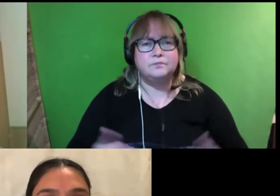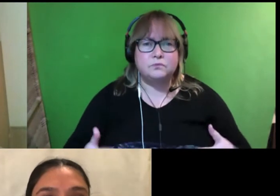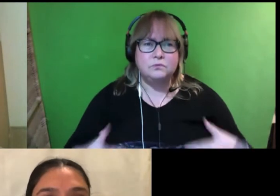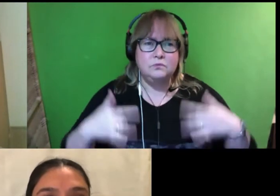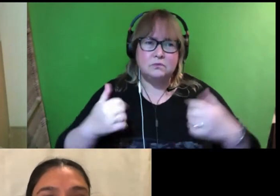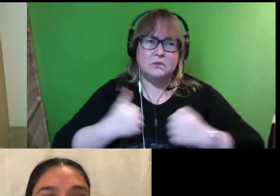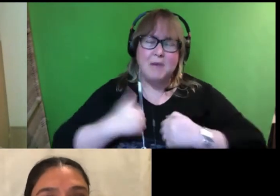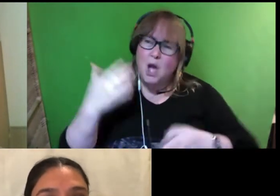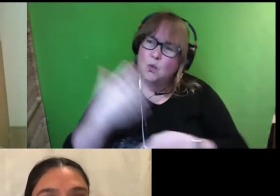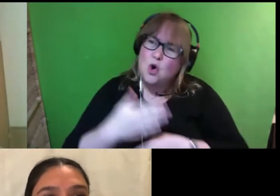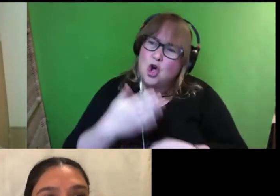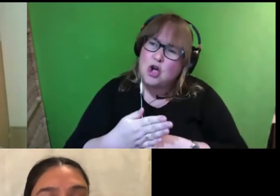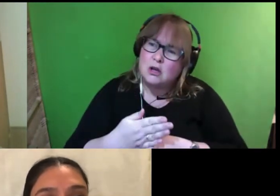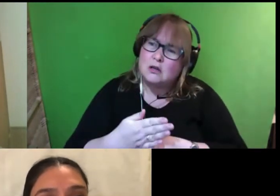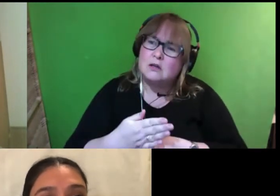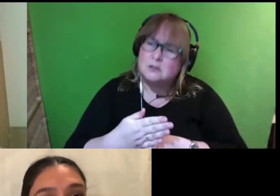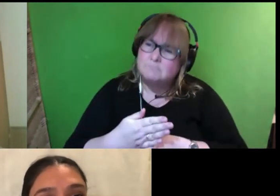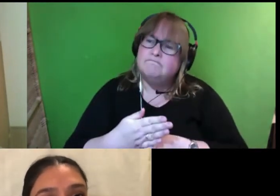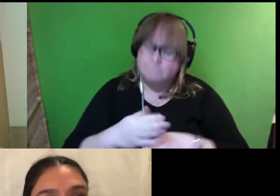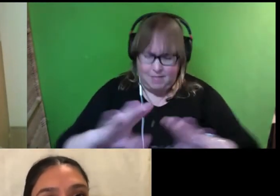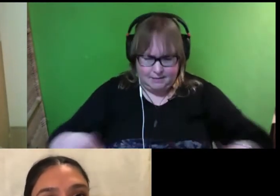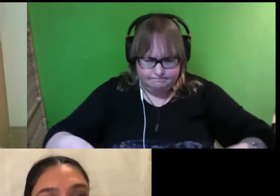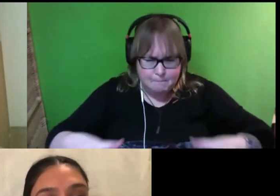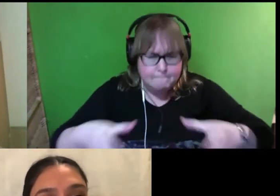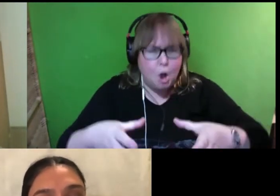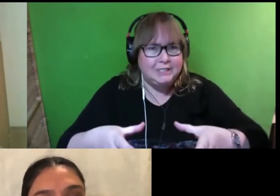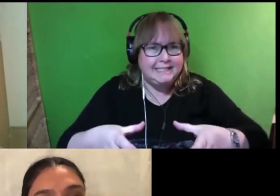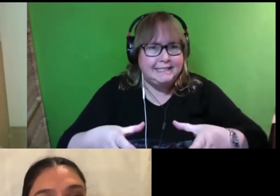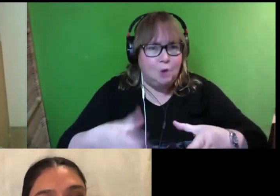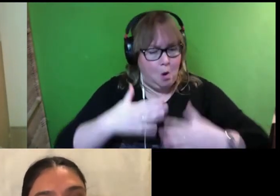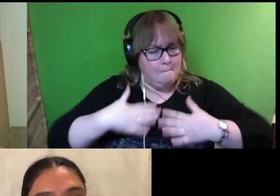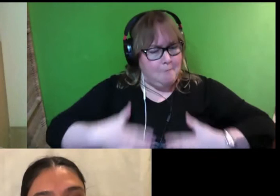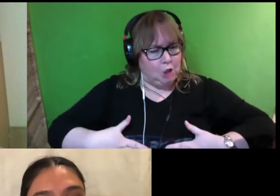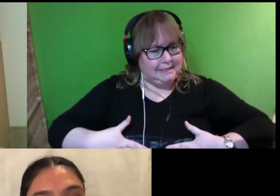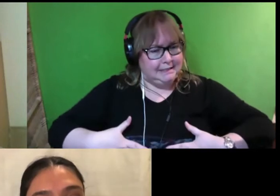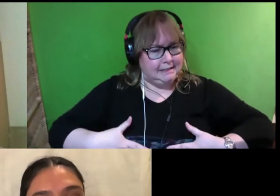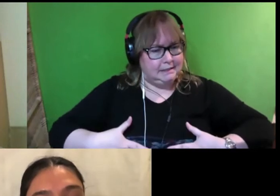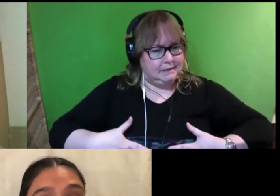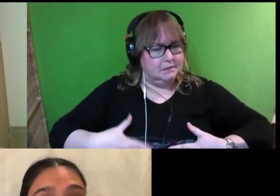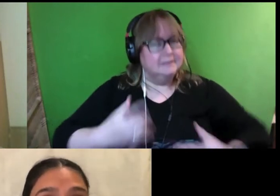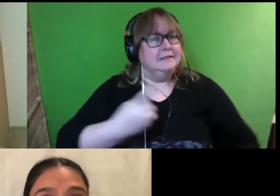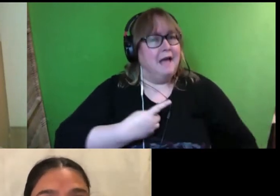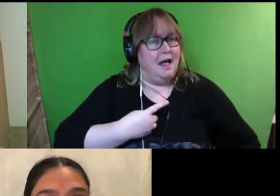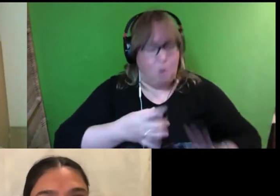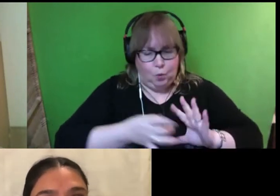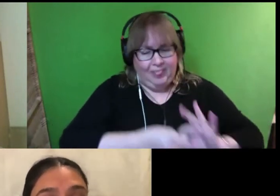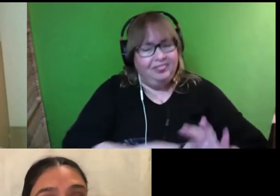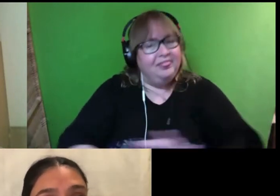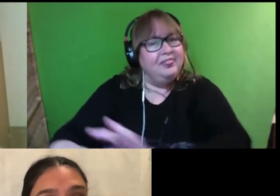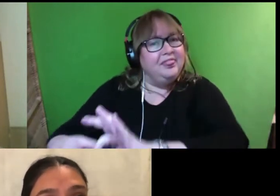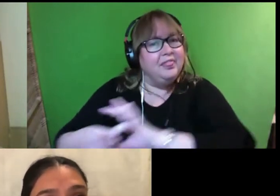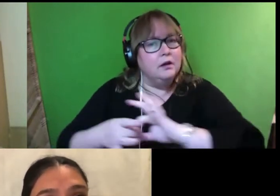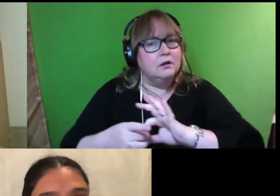to do is with bodies and for bodies, and to understand trauma responses and